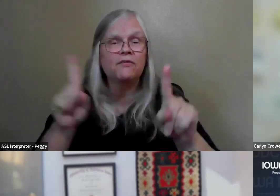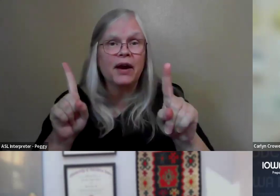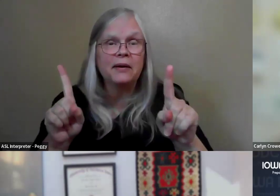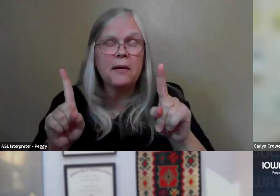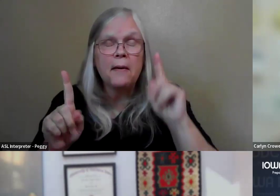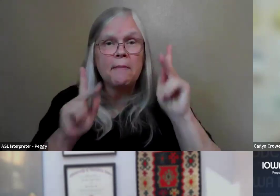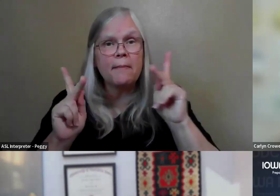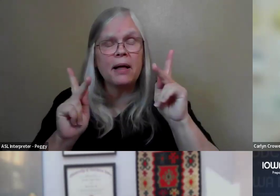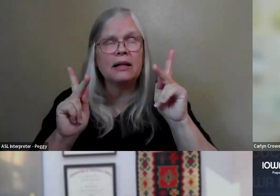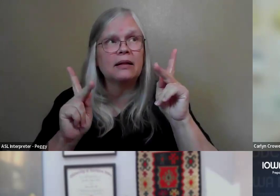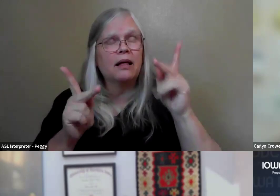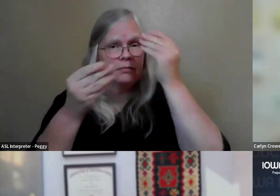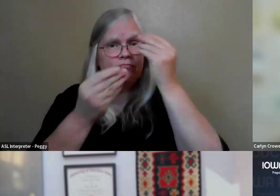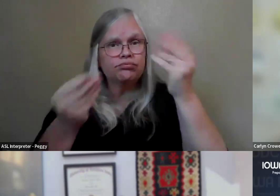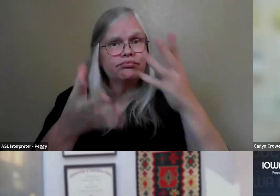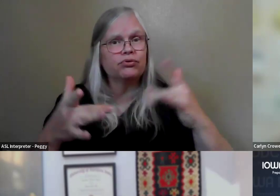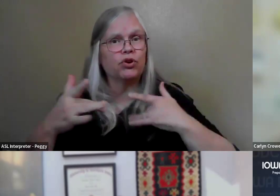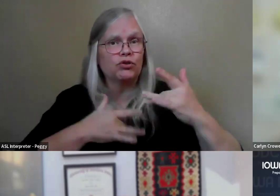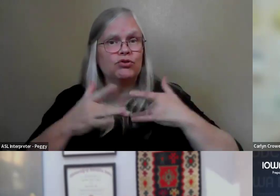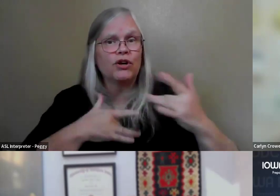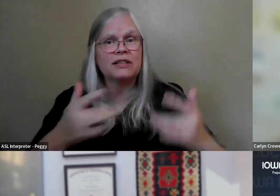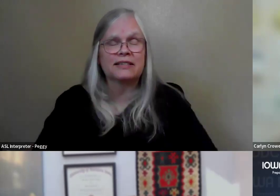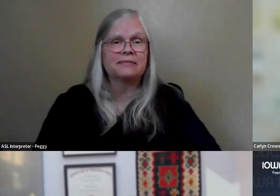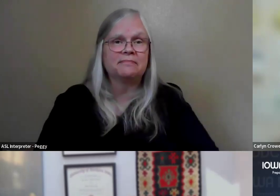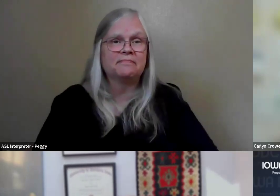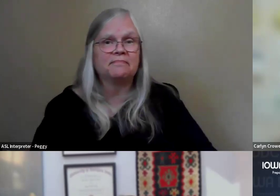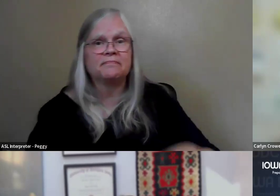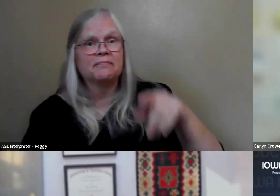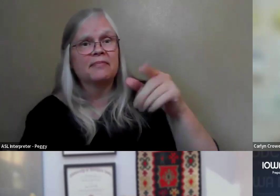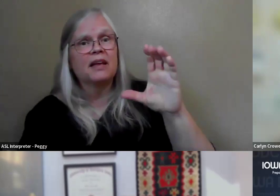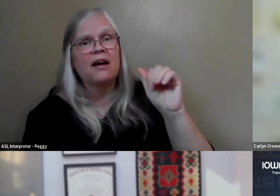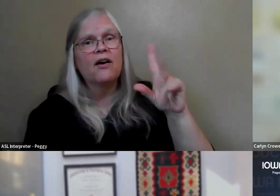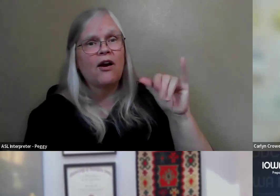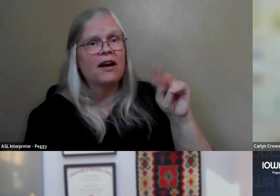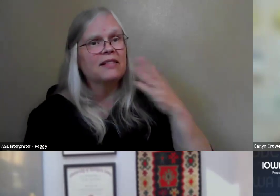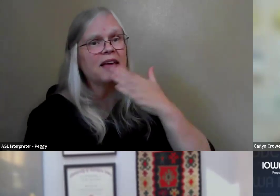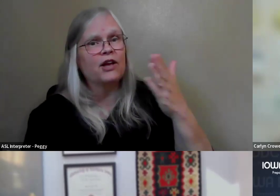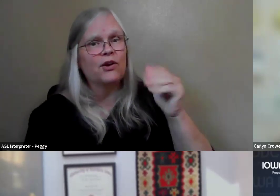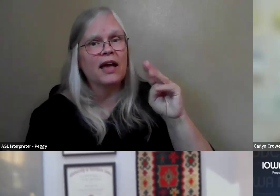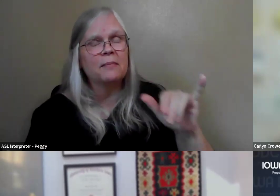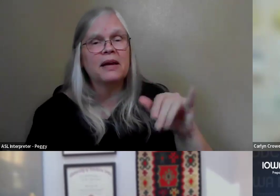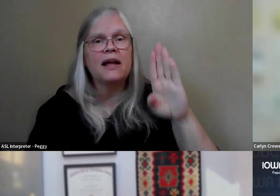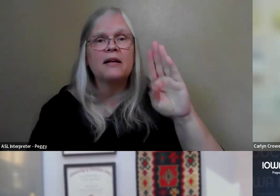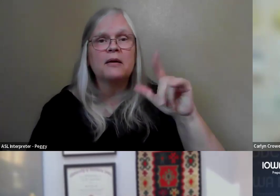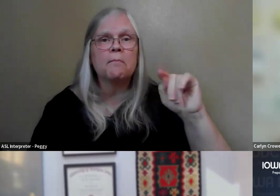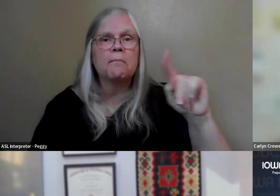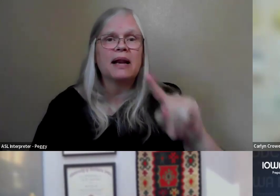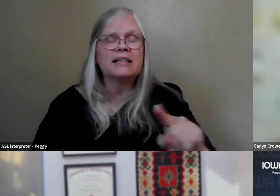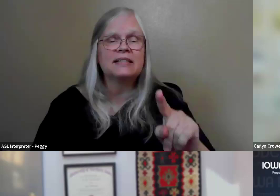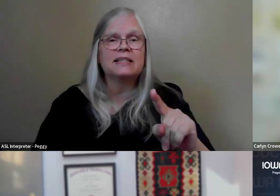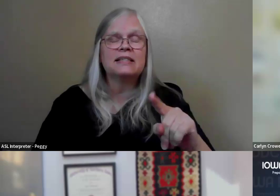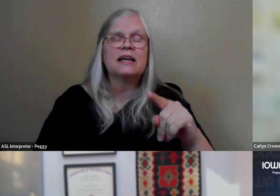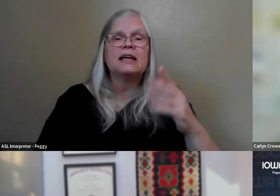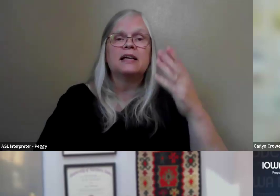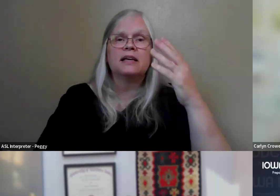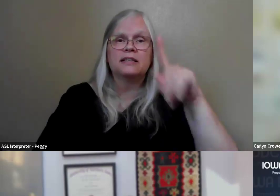we appreciate. Good advice, Amy. I'll mention too that this the Blitz is, phase one of our campaign. Phase